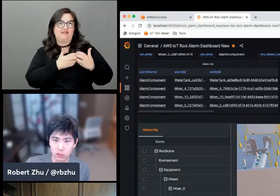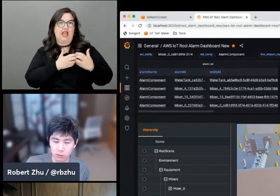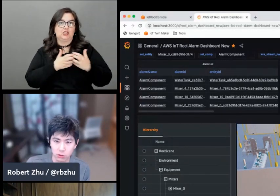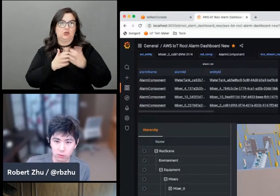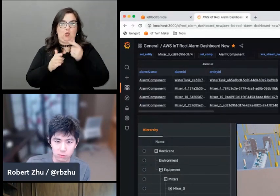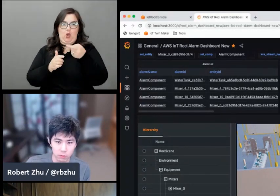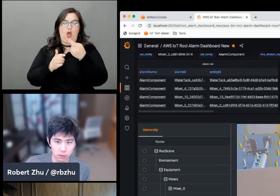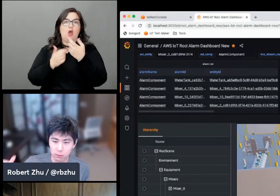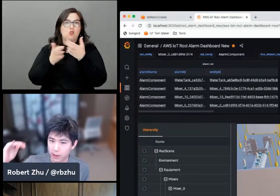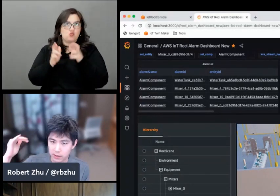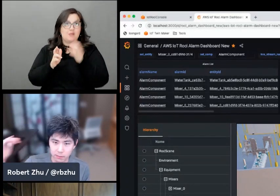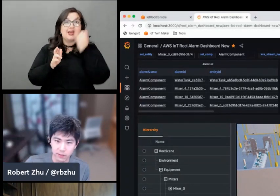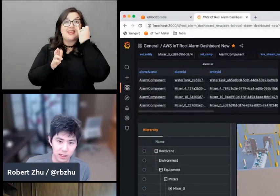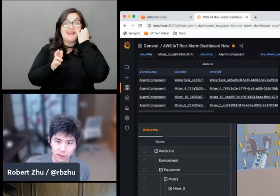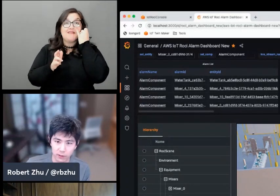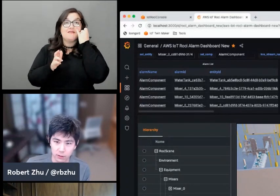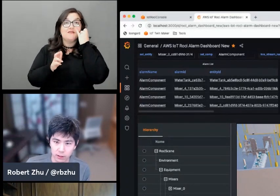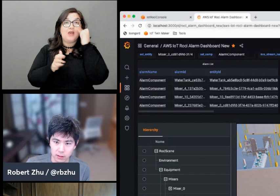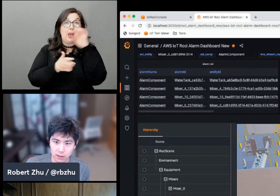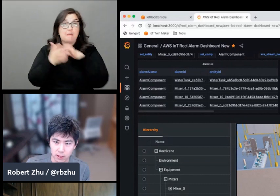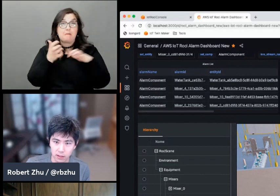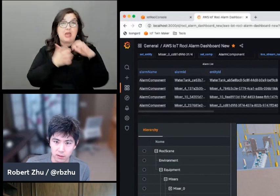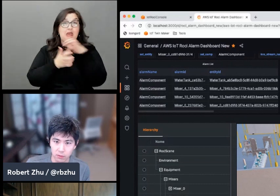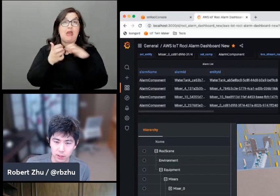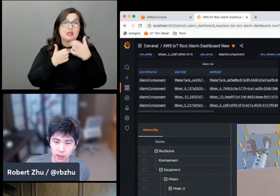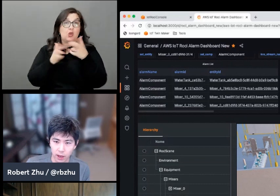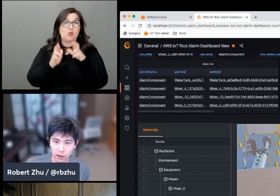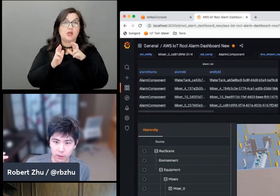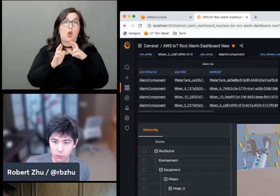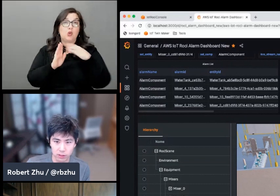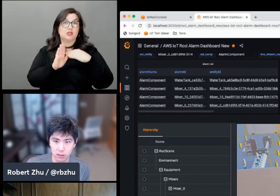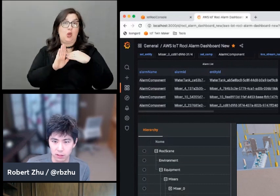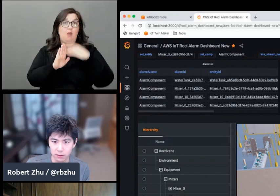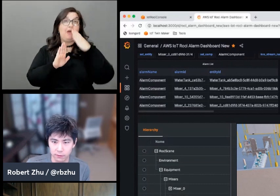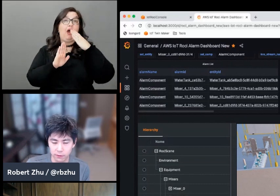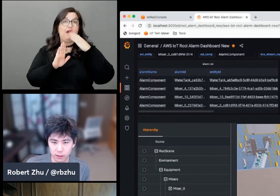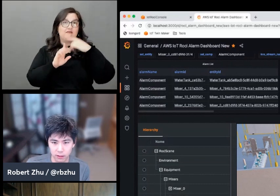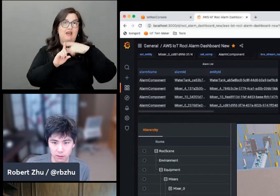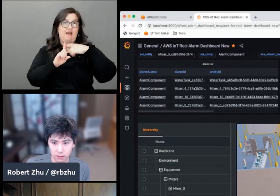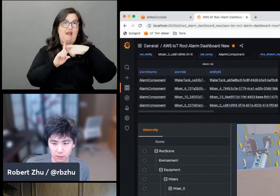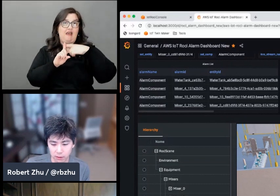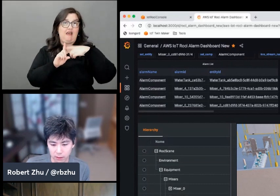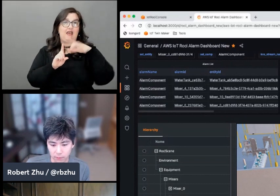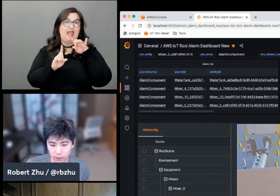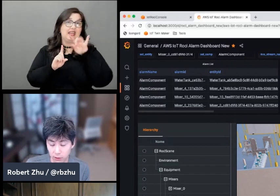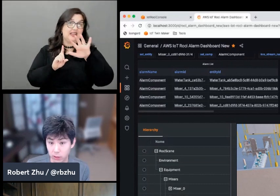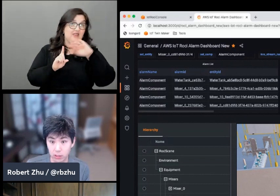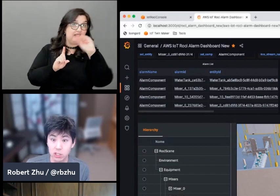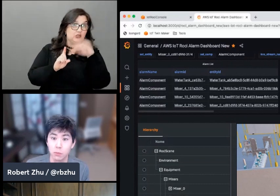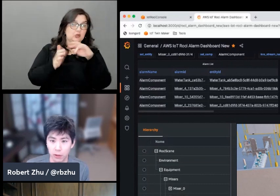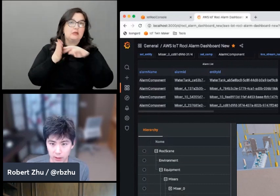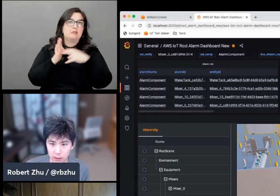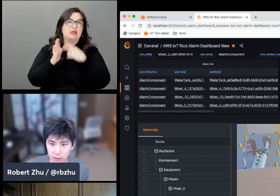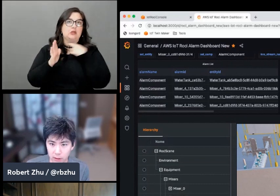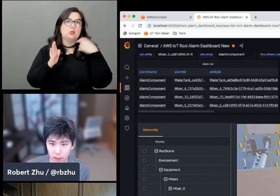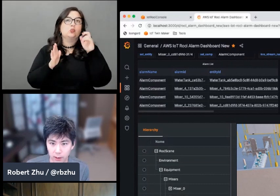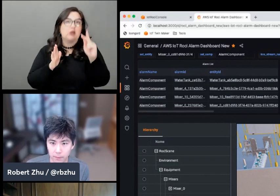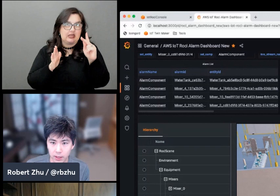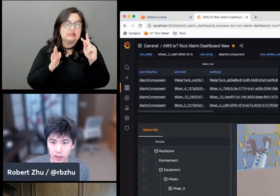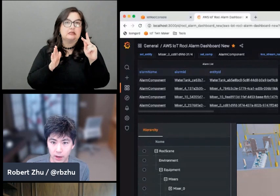the mixer room rises above 85 degrees, then we have a risk of the ingredients